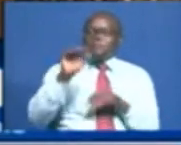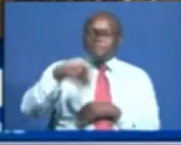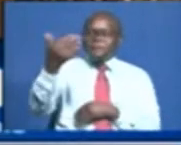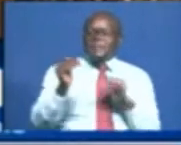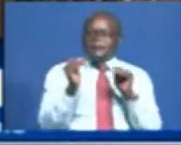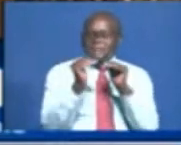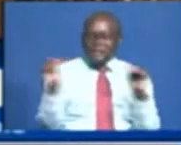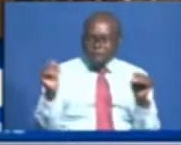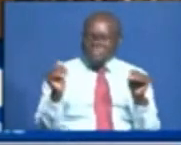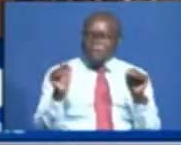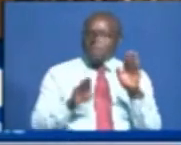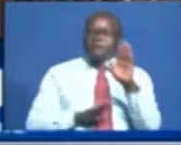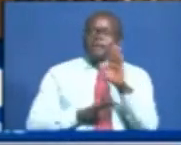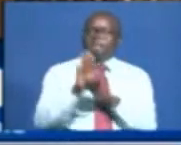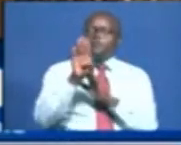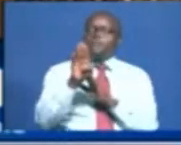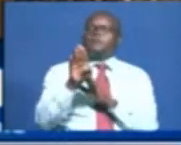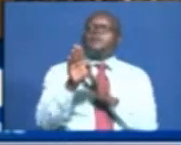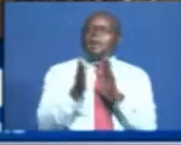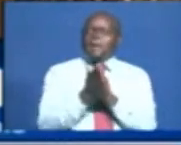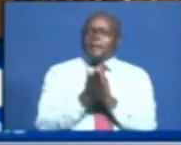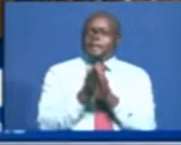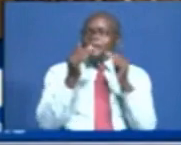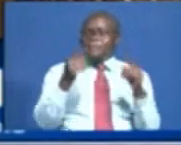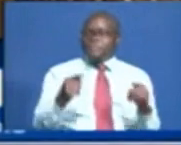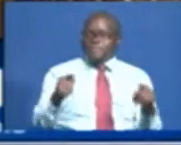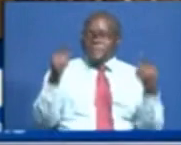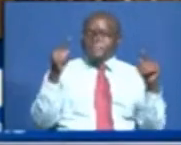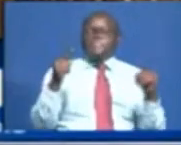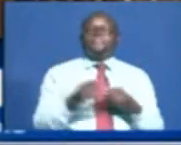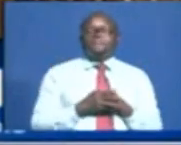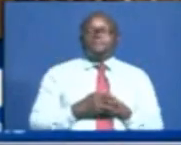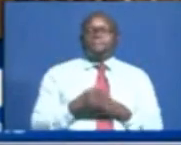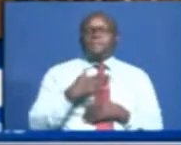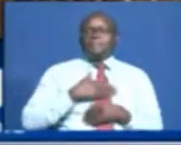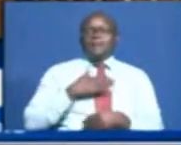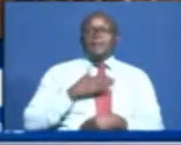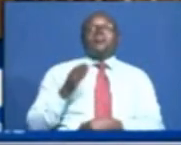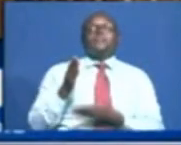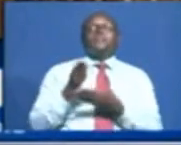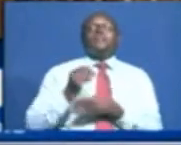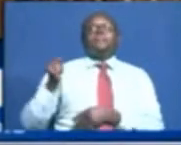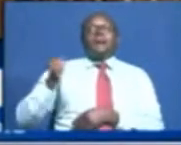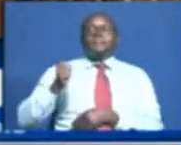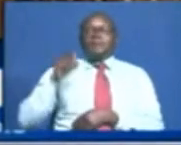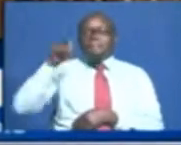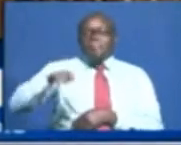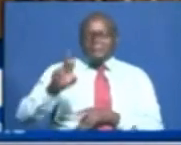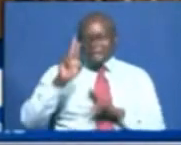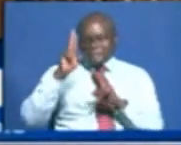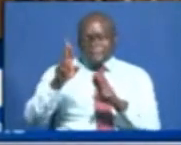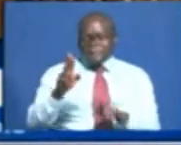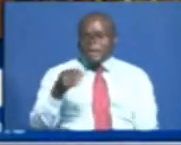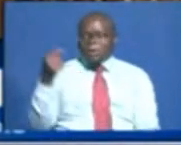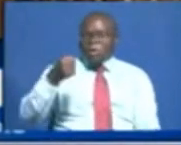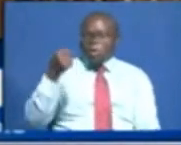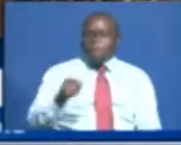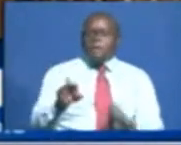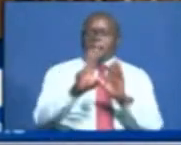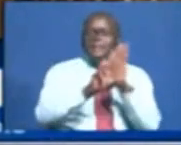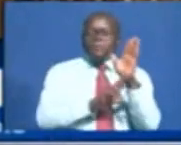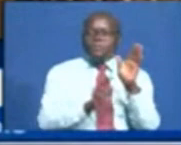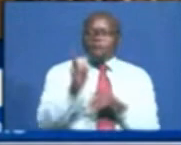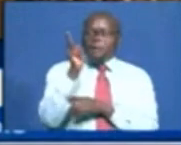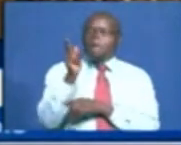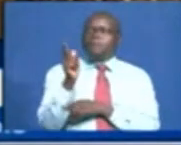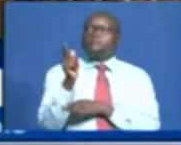of development and prosperity. On my part, I shall respect and uphold the rule of law,